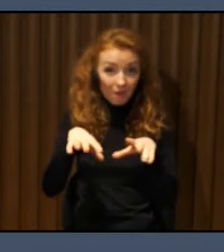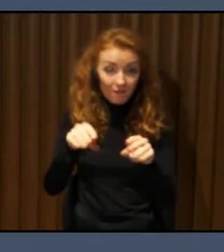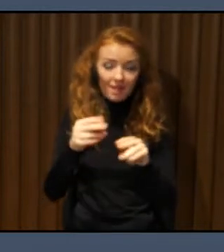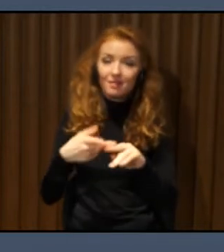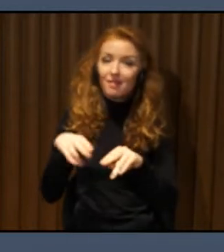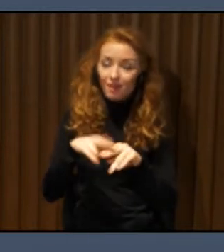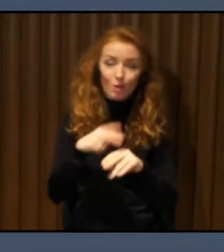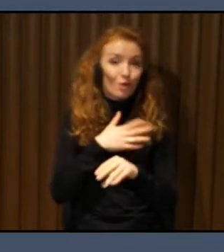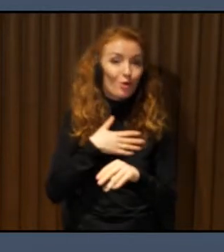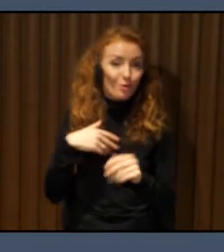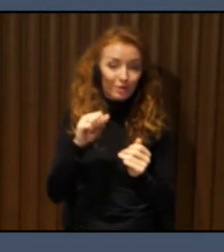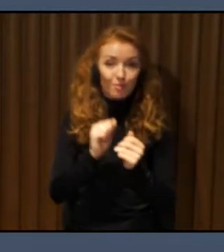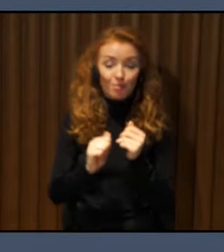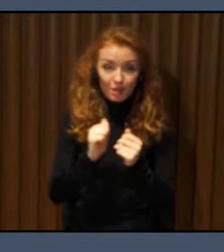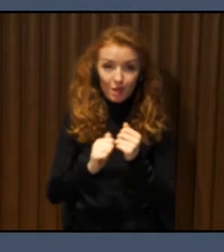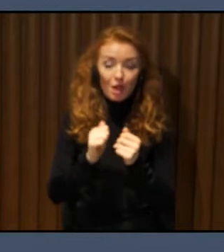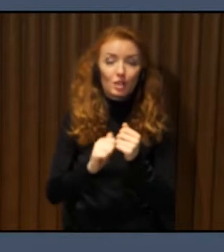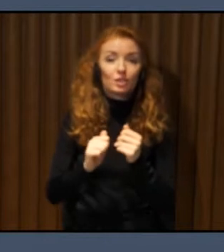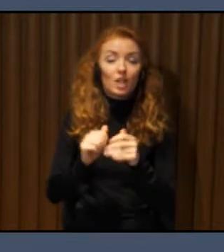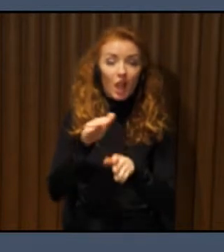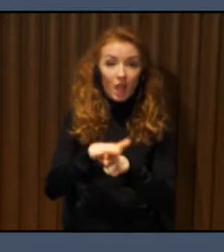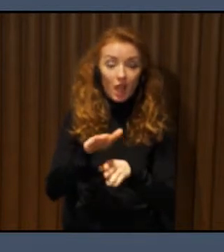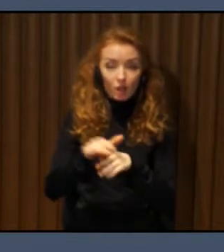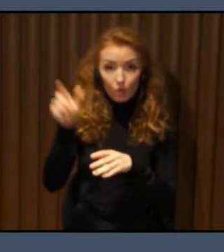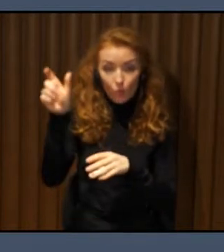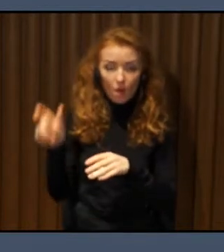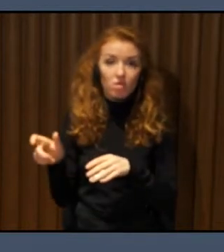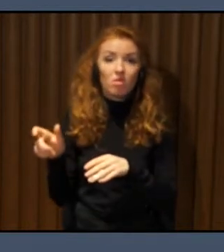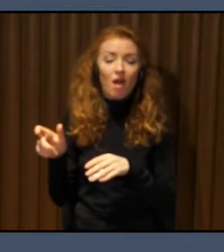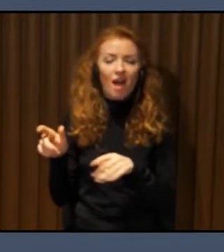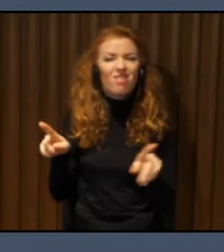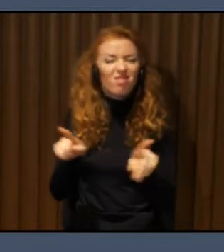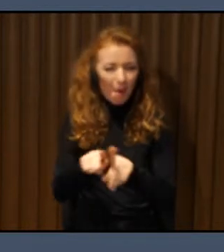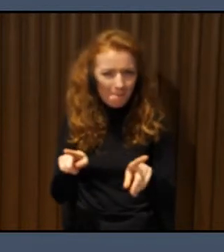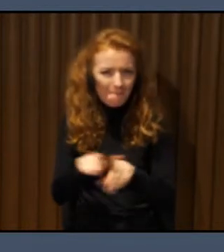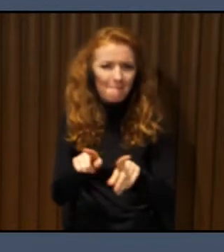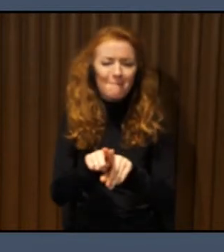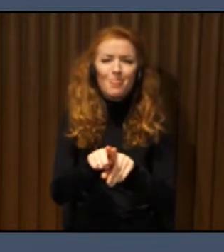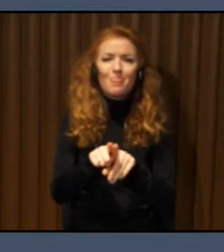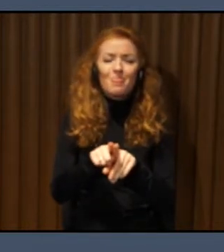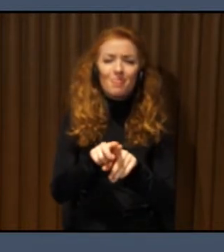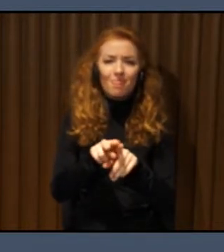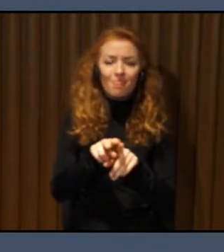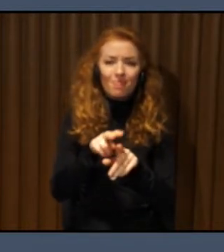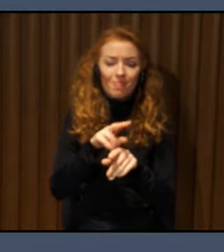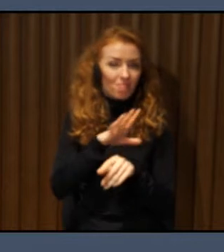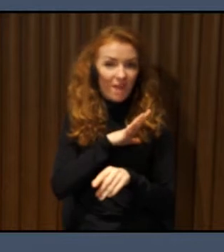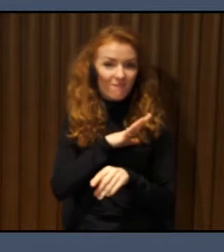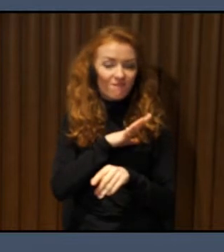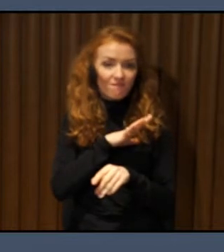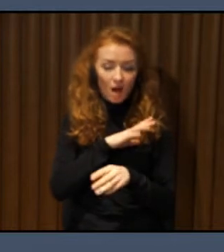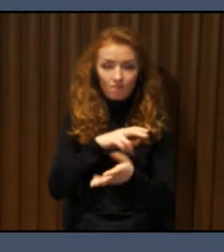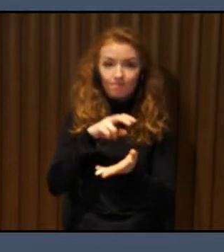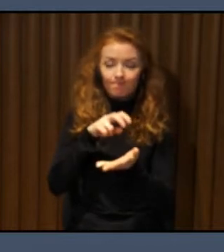the end users are not completely autonomous in those buildings. So if the goal is to give a real autonomy,